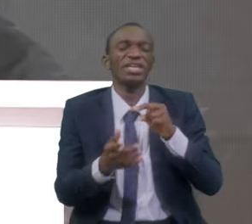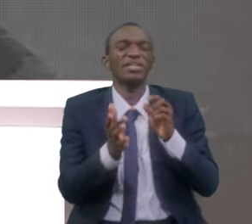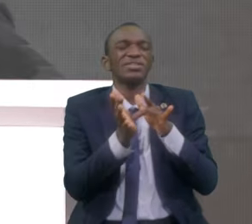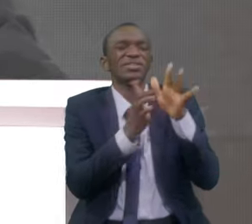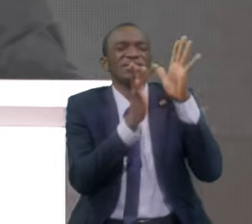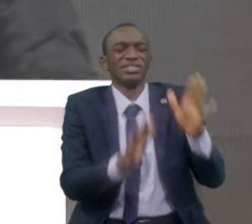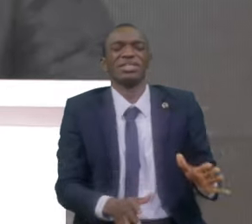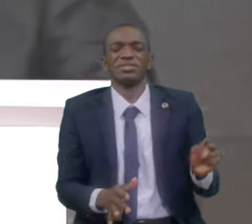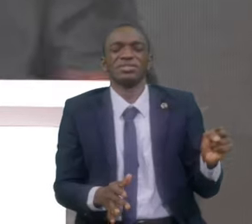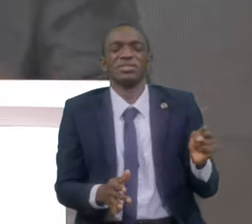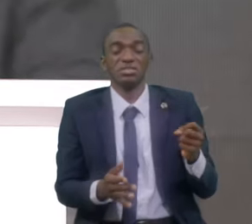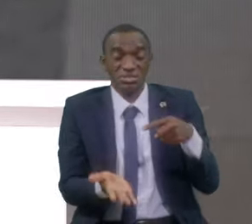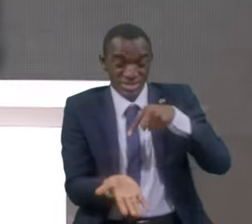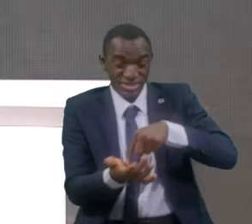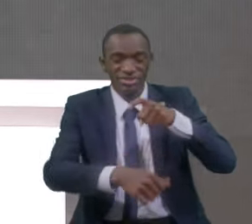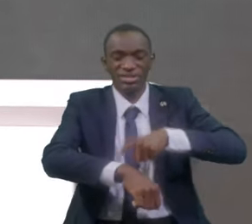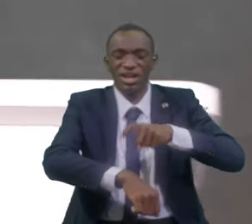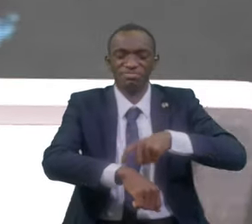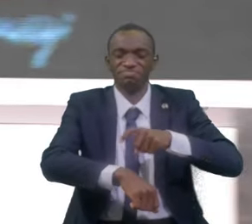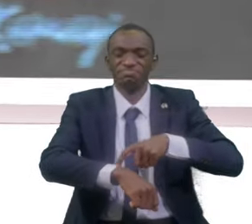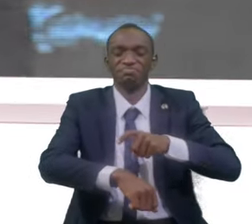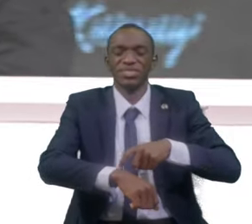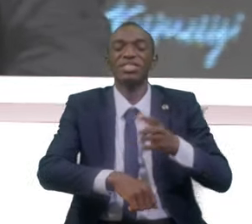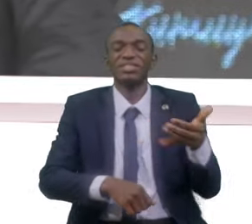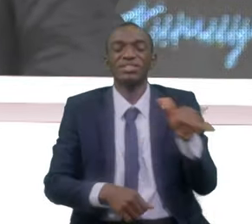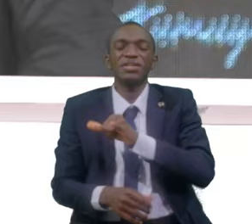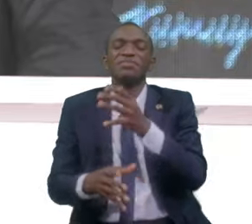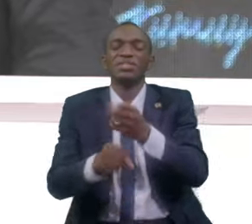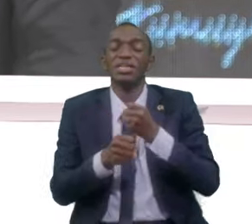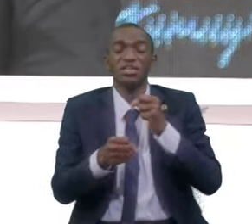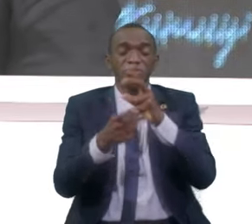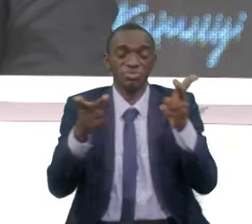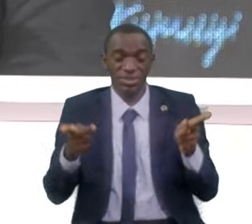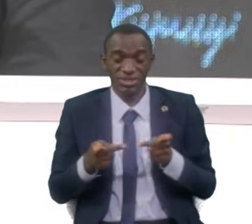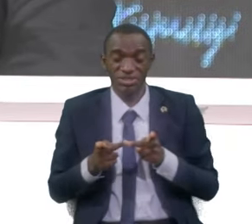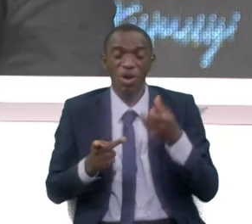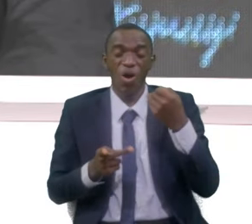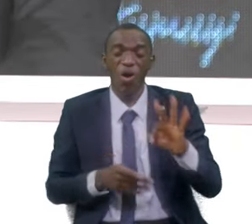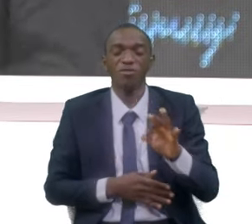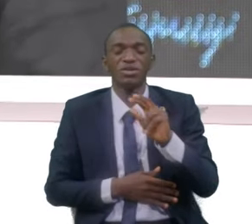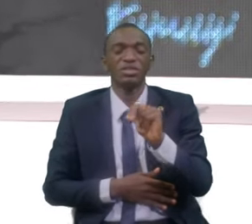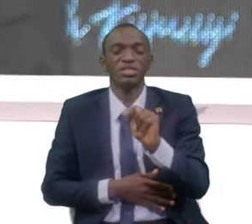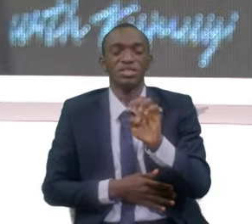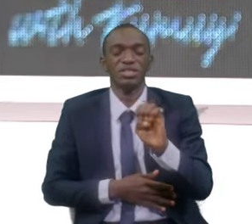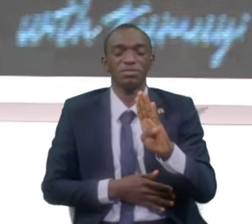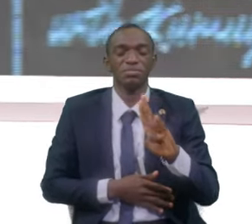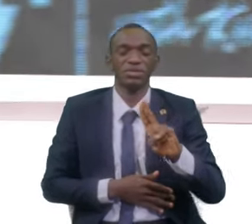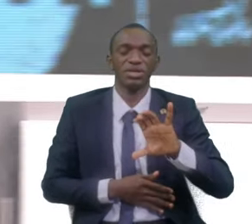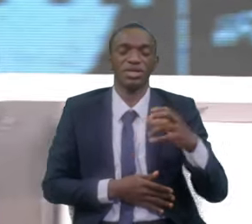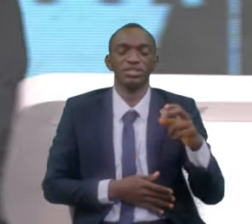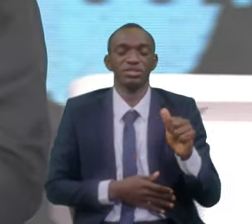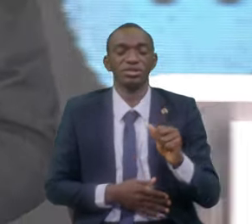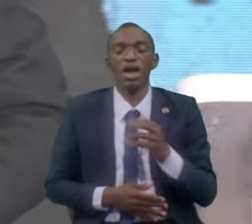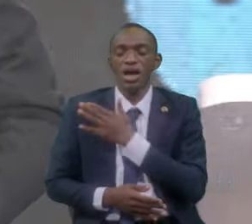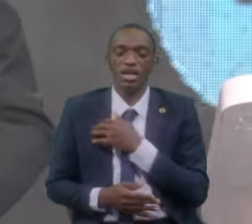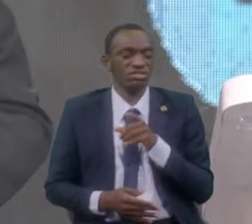the time they take the place of Nebuchadnezzar. And I'm challenging